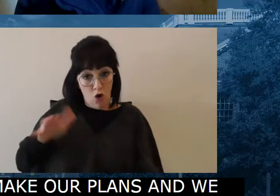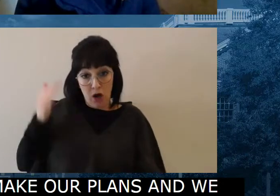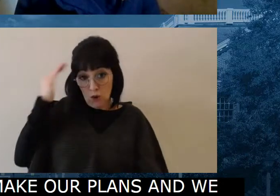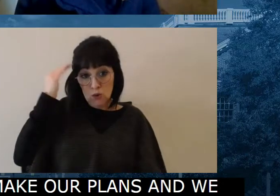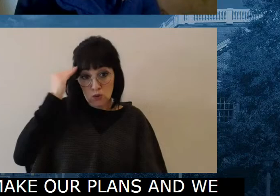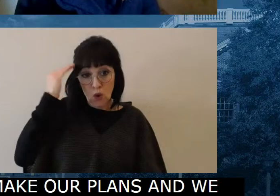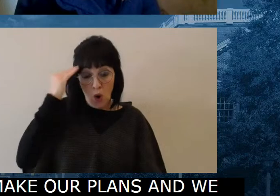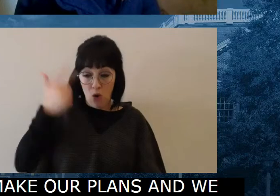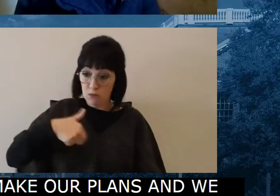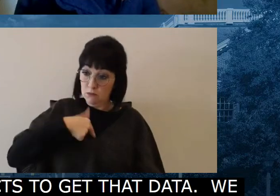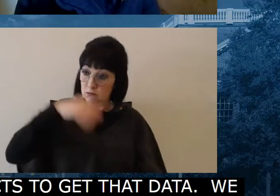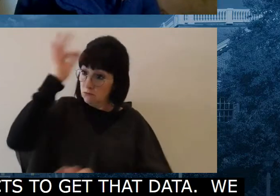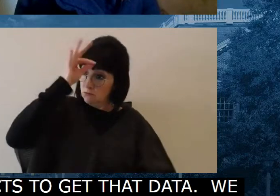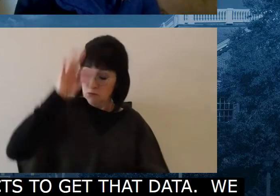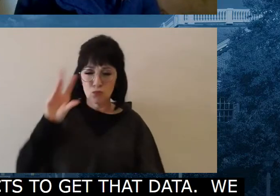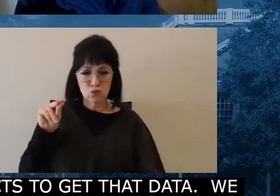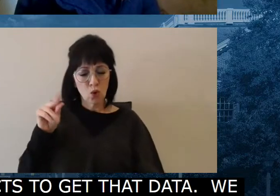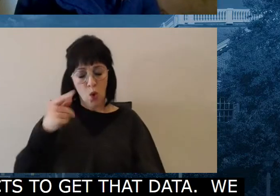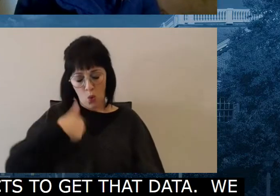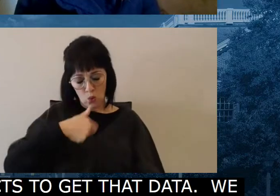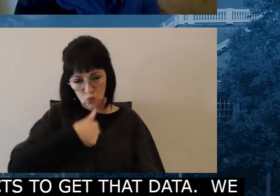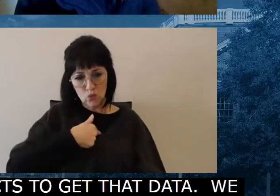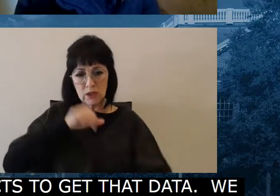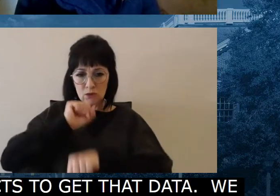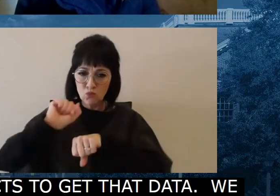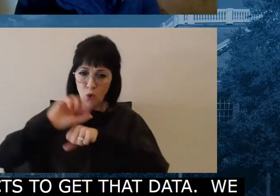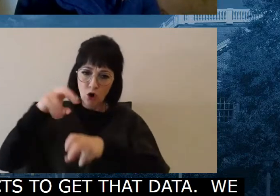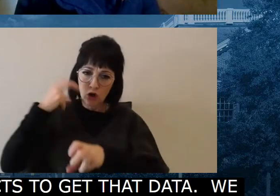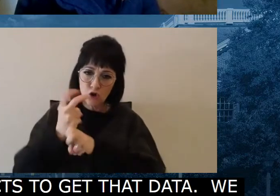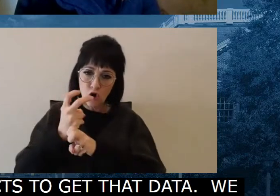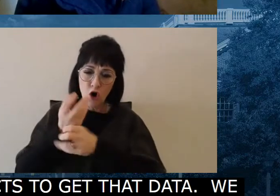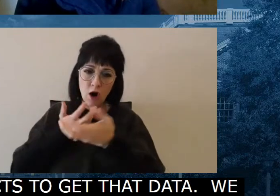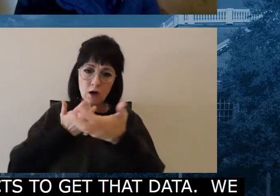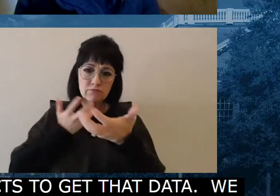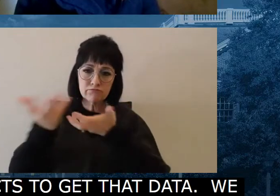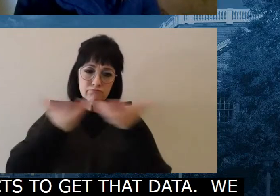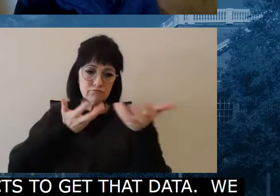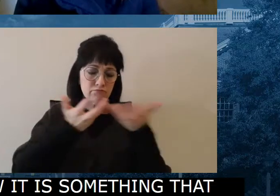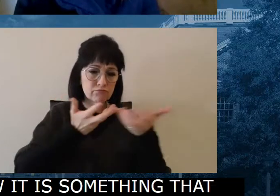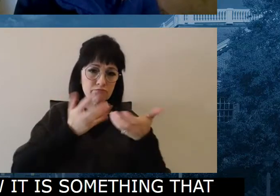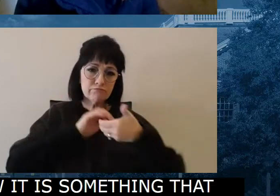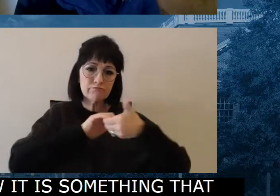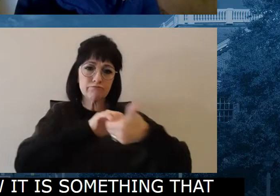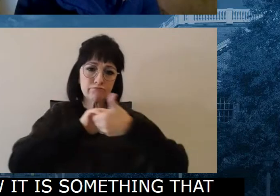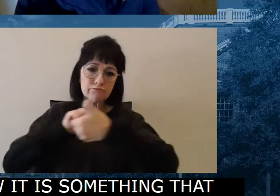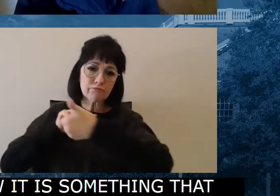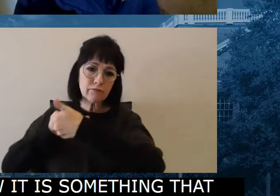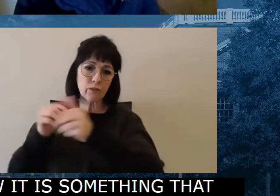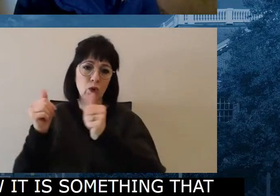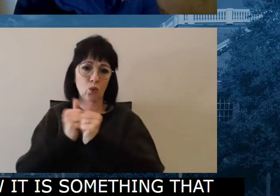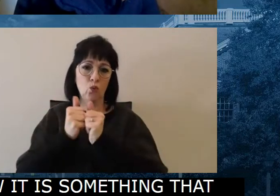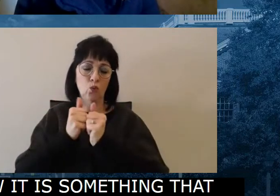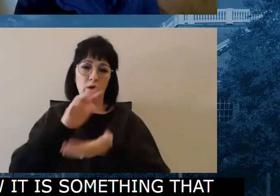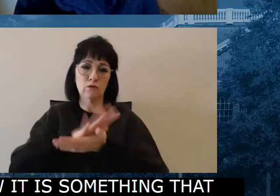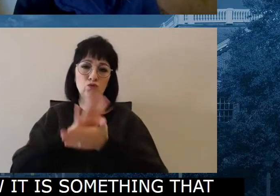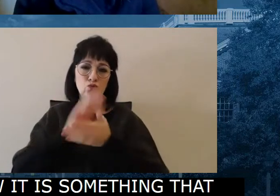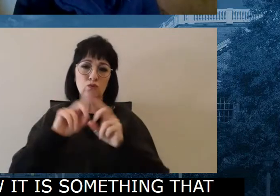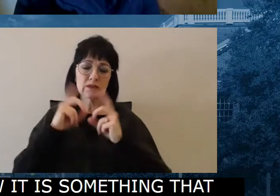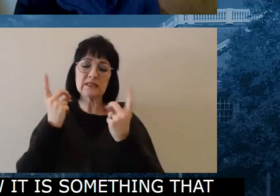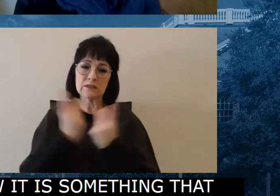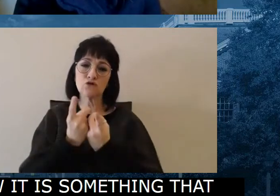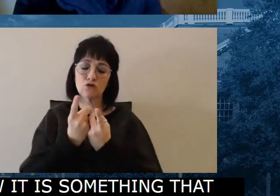steps to work with the districts to make sure that they're moving in that direction for the sake of our students. If I